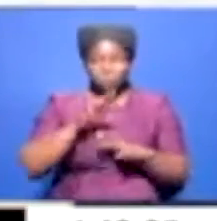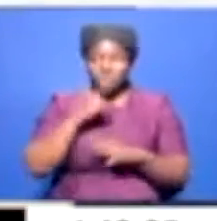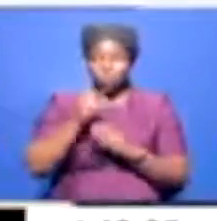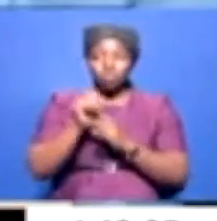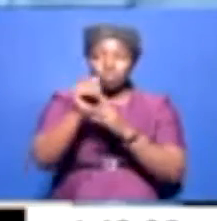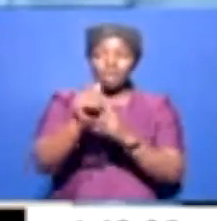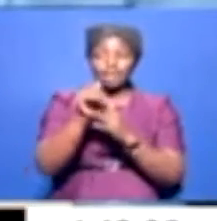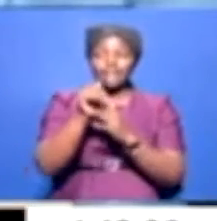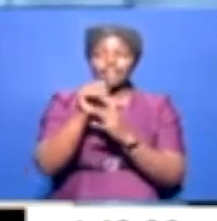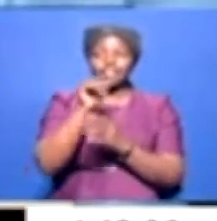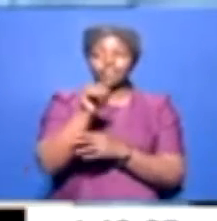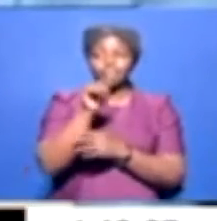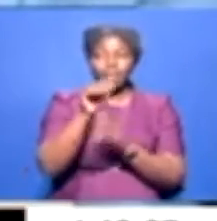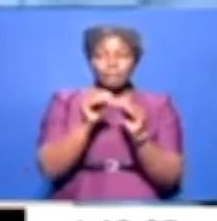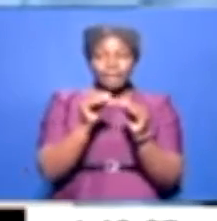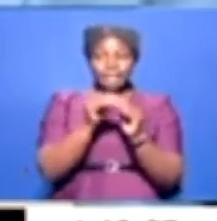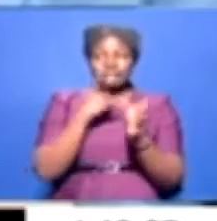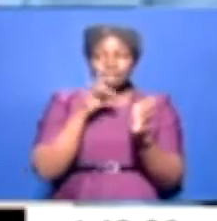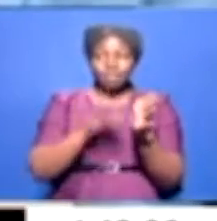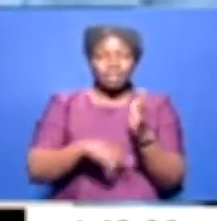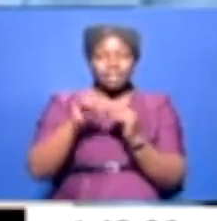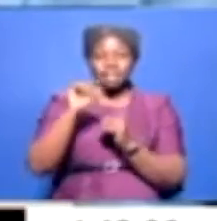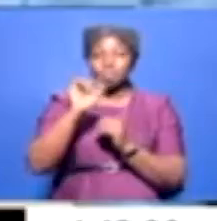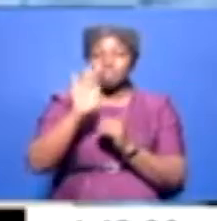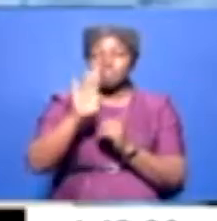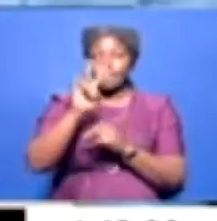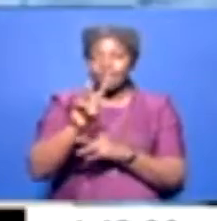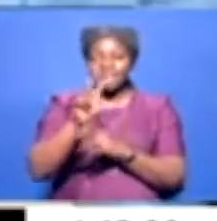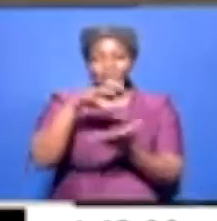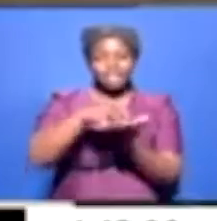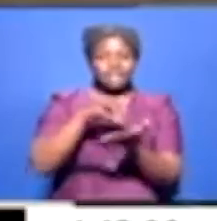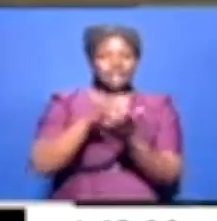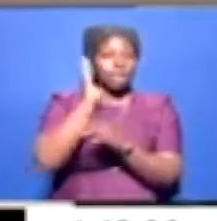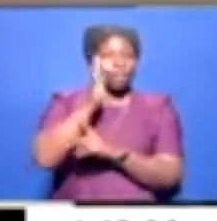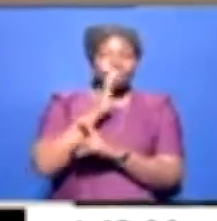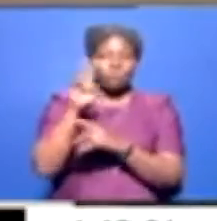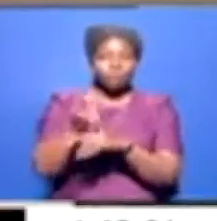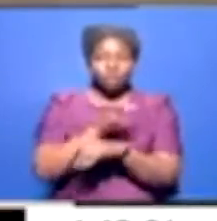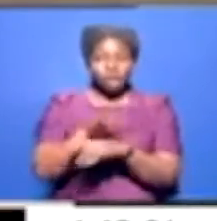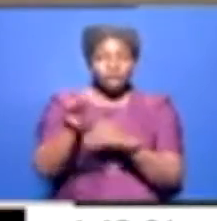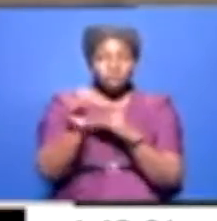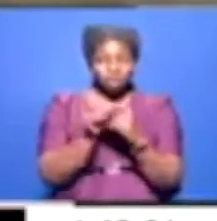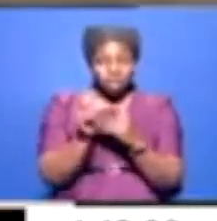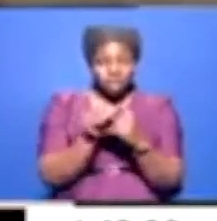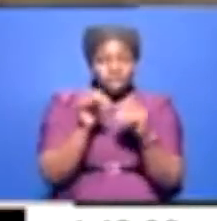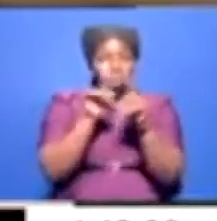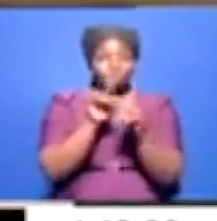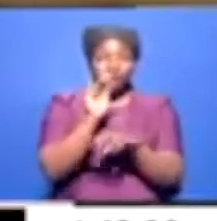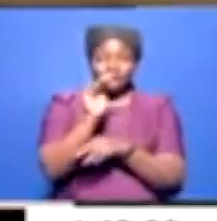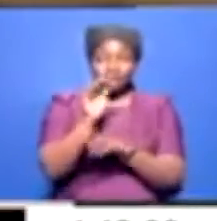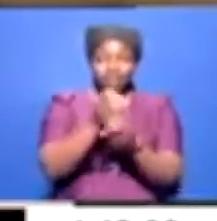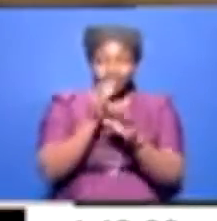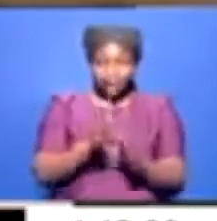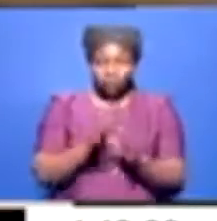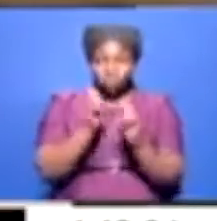facility, indicated that cases of gender-based violence will be closely monitored. Barua, however, urged the stakeholders and